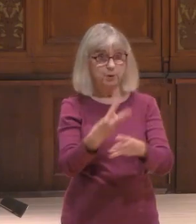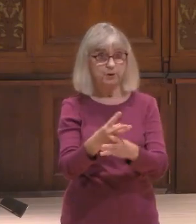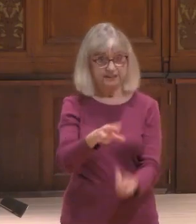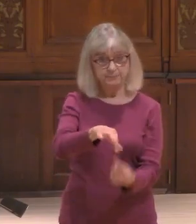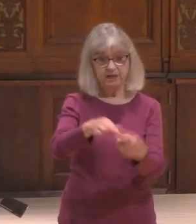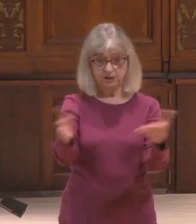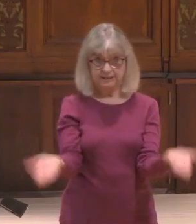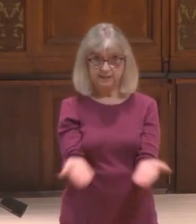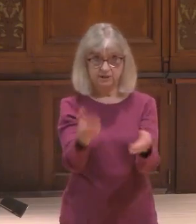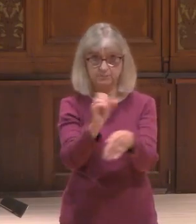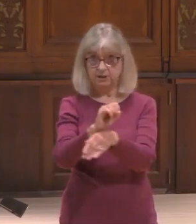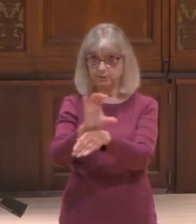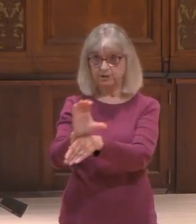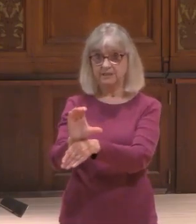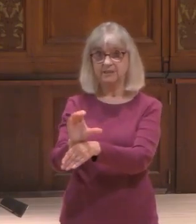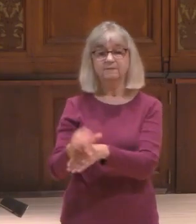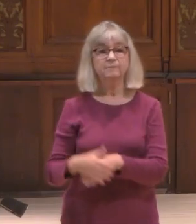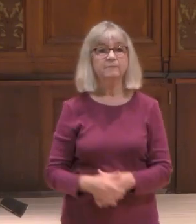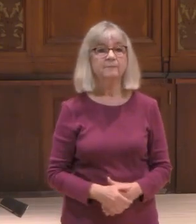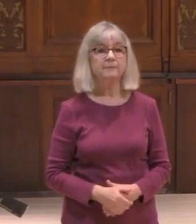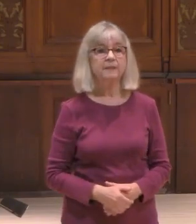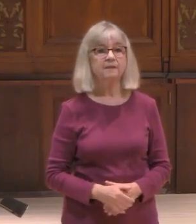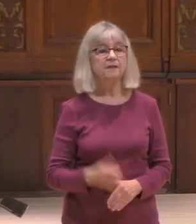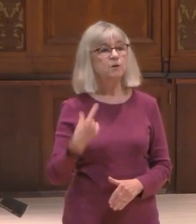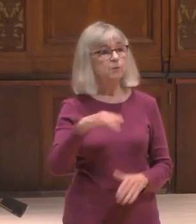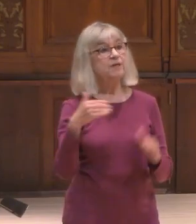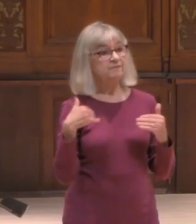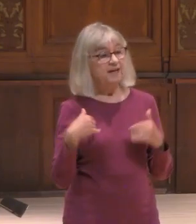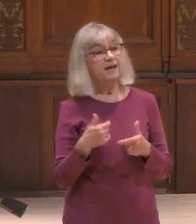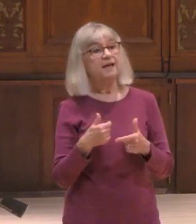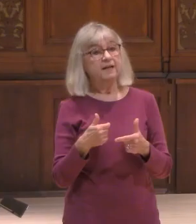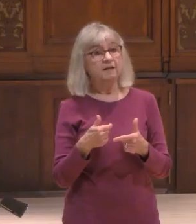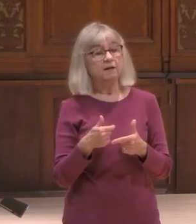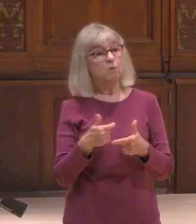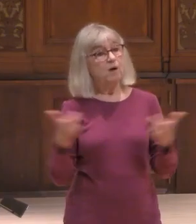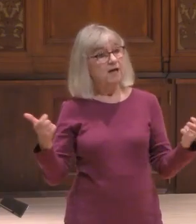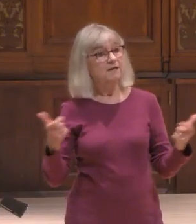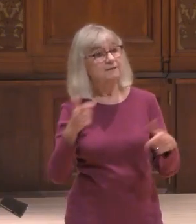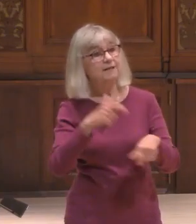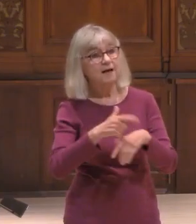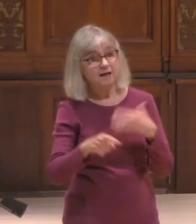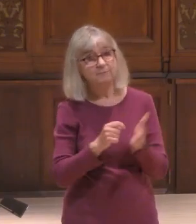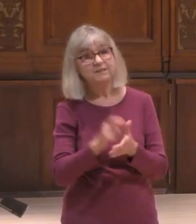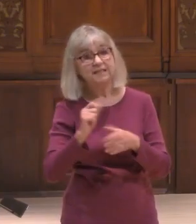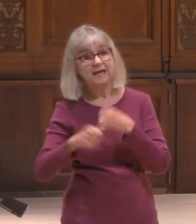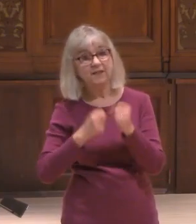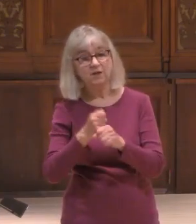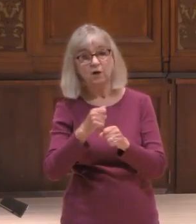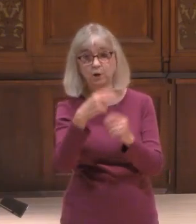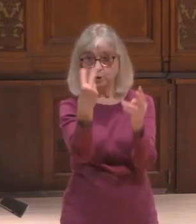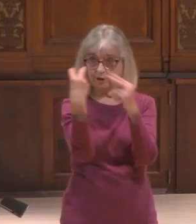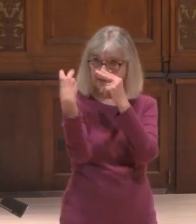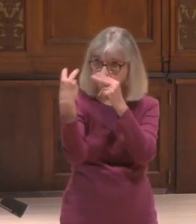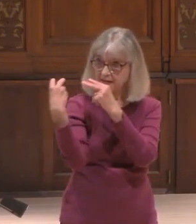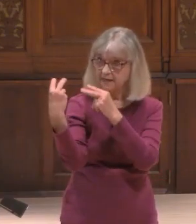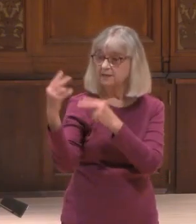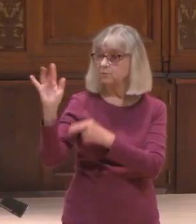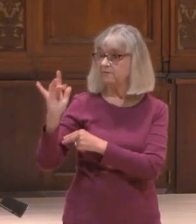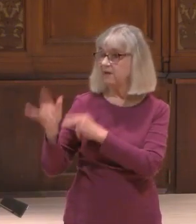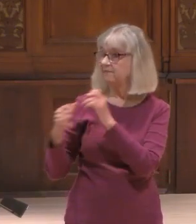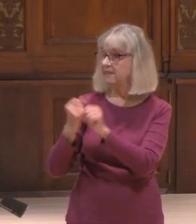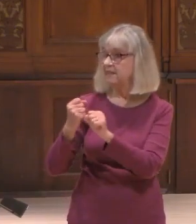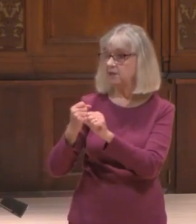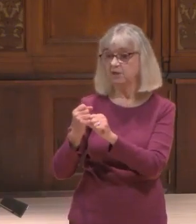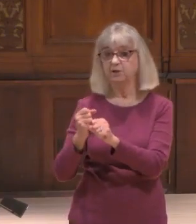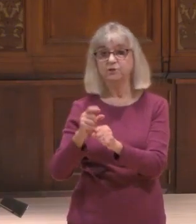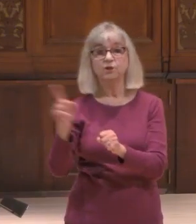especially here at Spiritus Christi. We've had quite a year together, celebrating a look back at 25 years, where she's